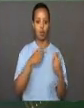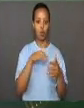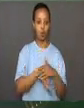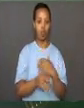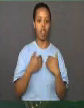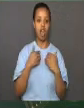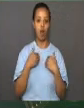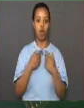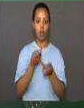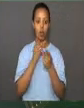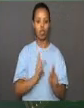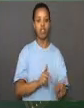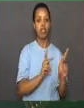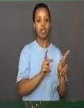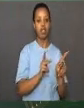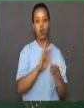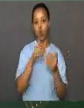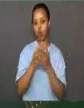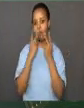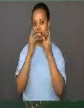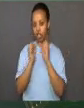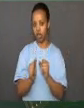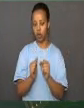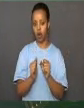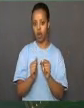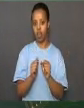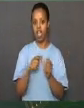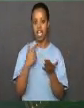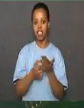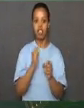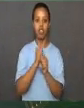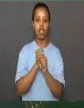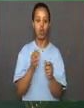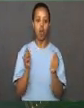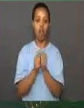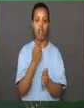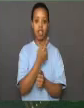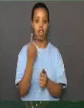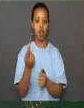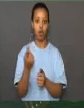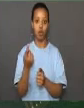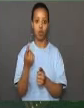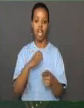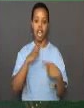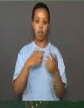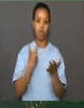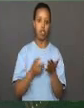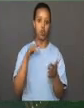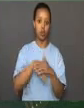of protein synthesis, as well as the functions of each element that is